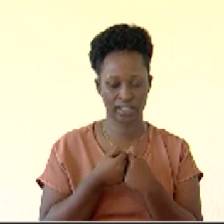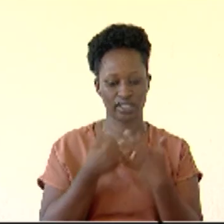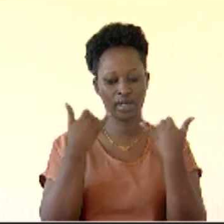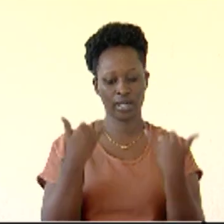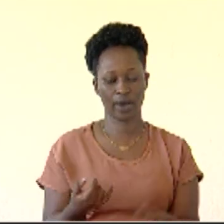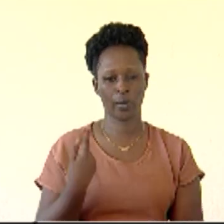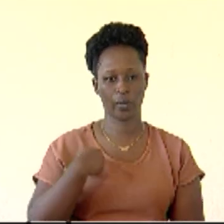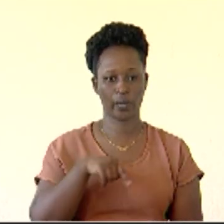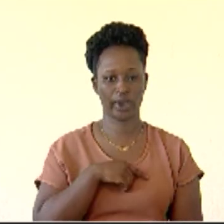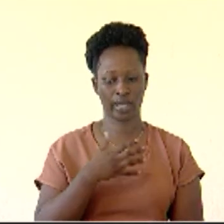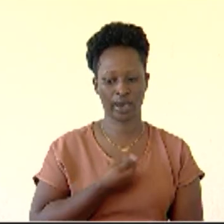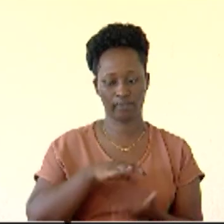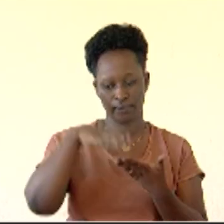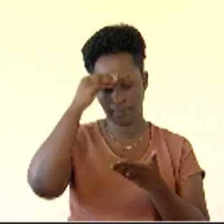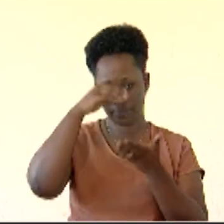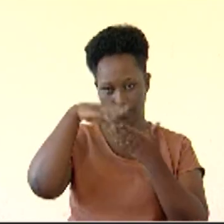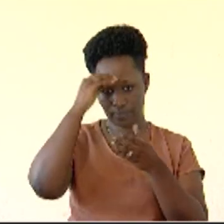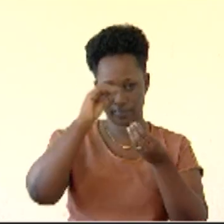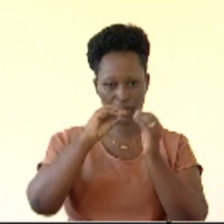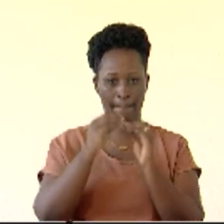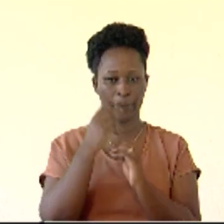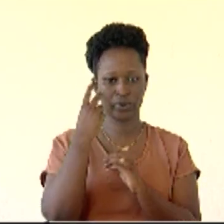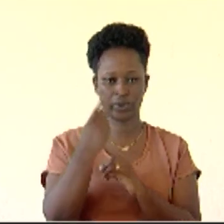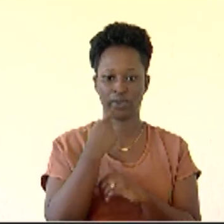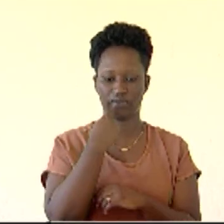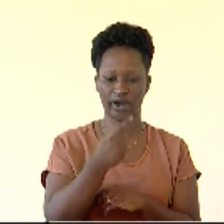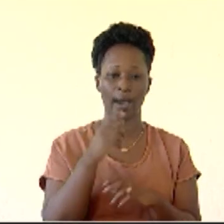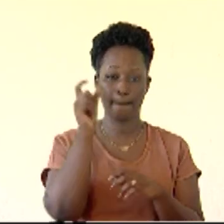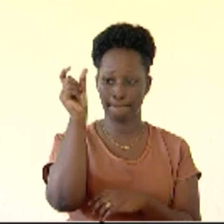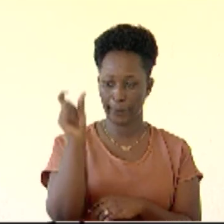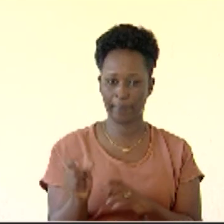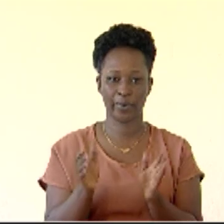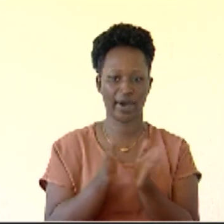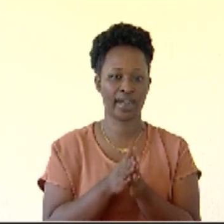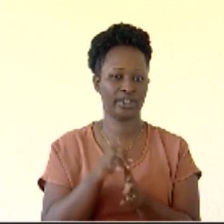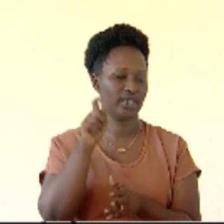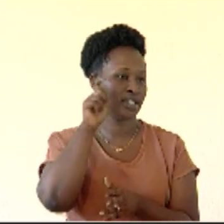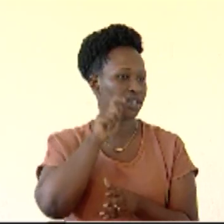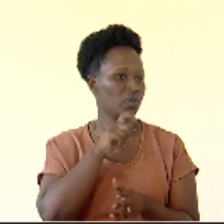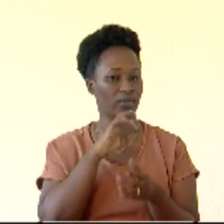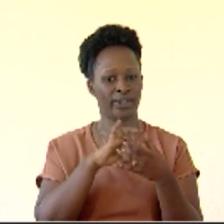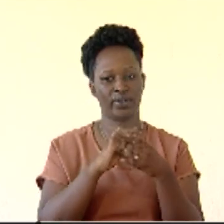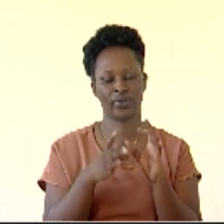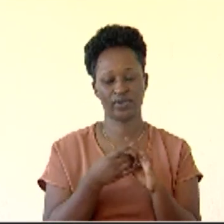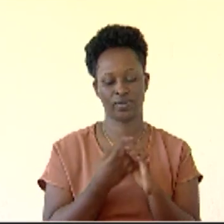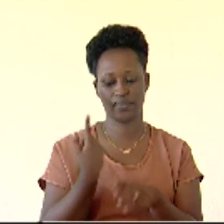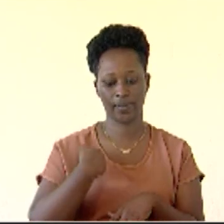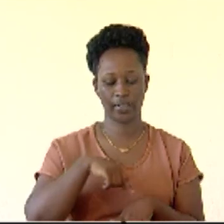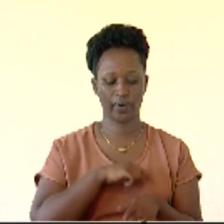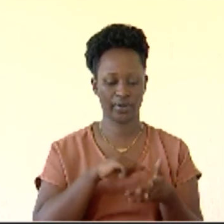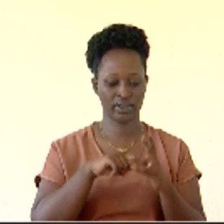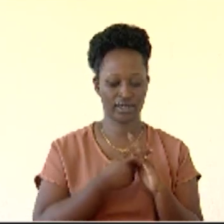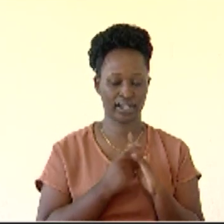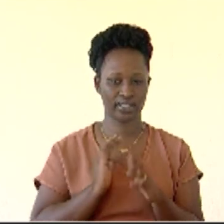have a lesson 2, which is people and sexual relationships. So before we start our